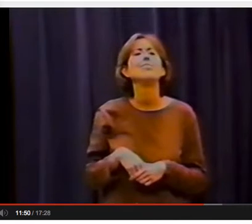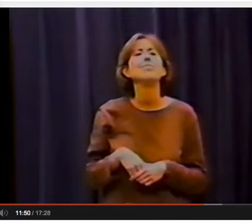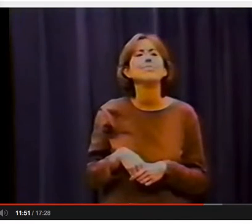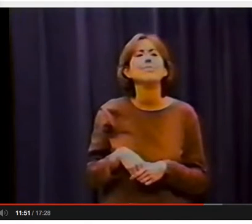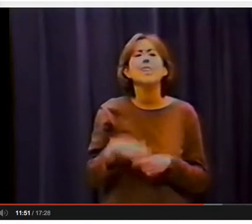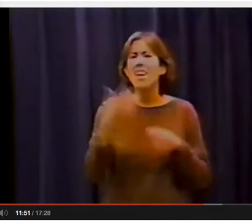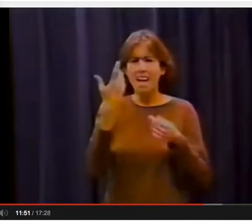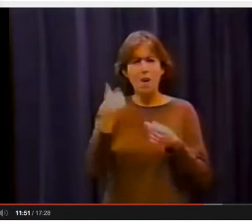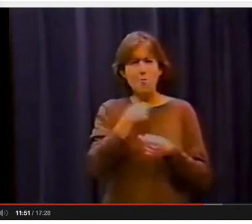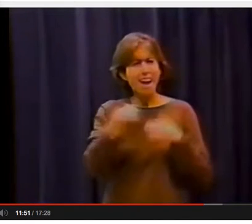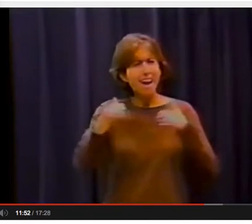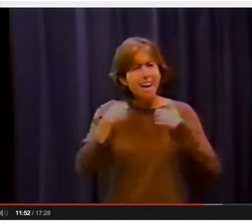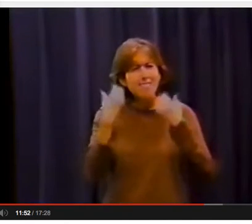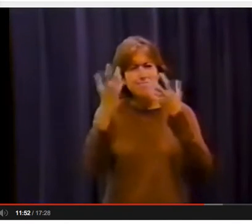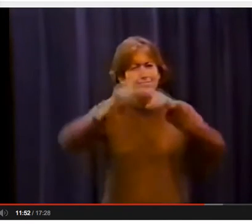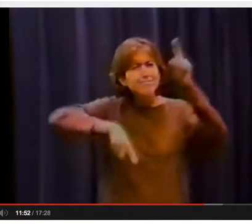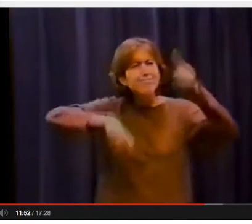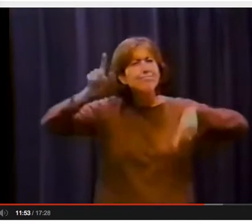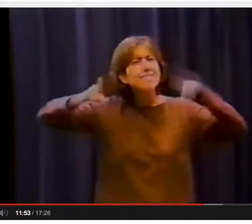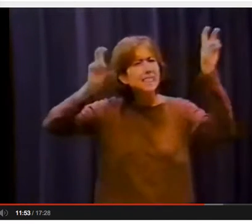life.